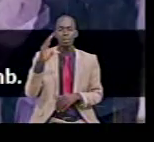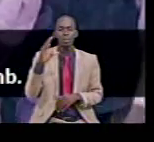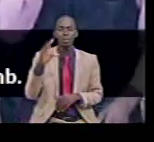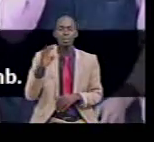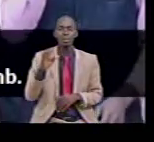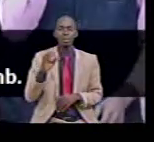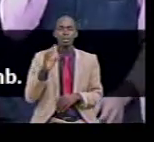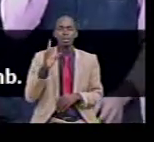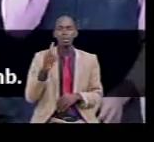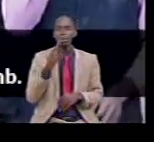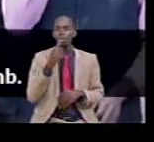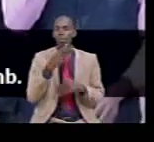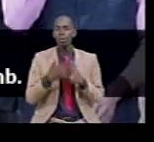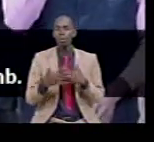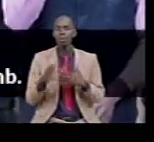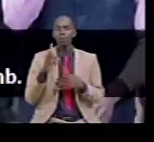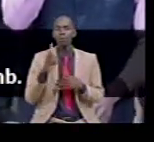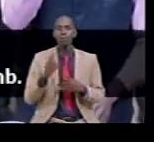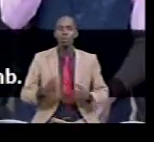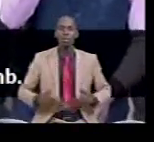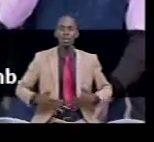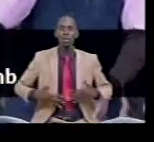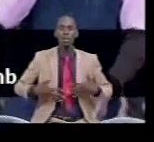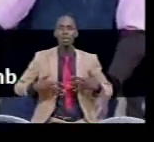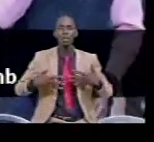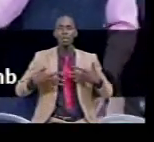man. One blood, one